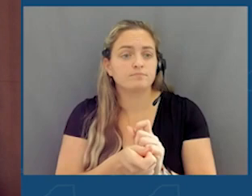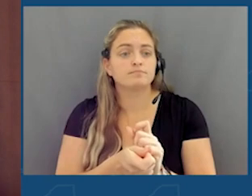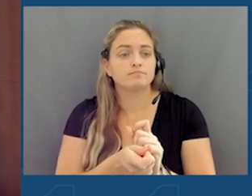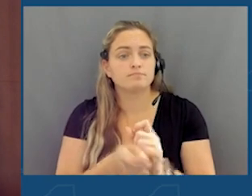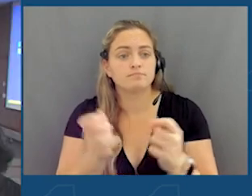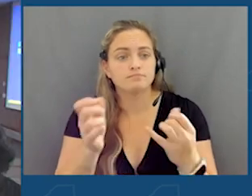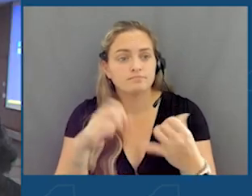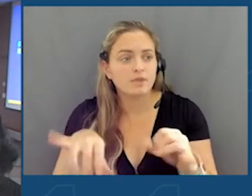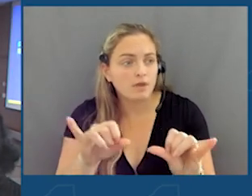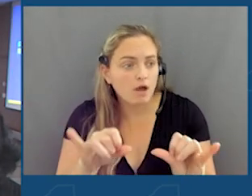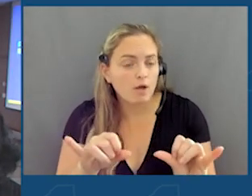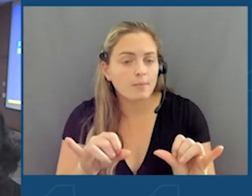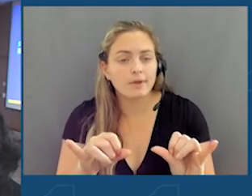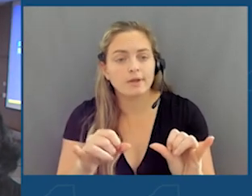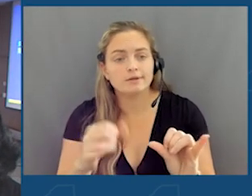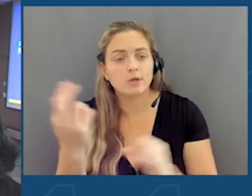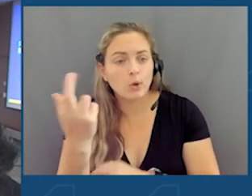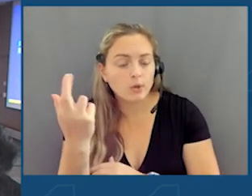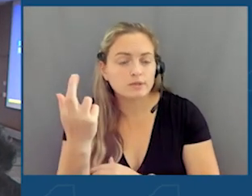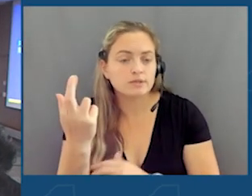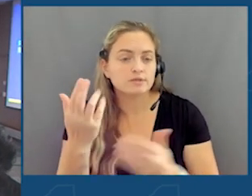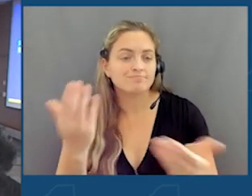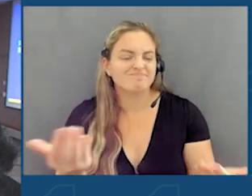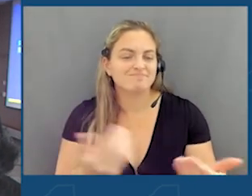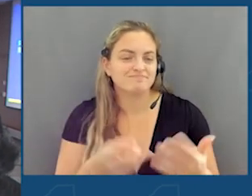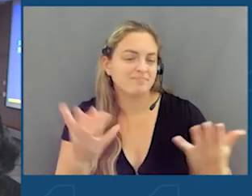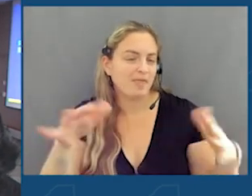cause. There.